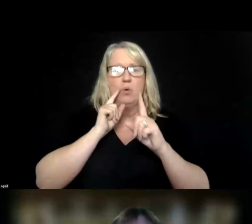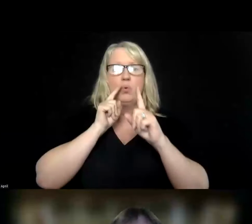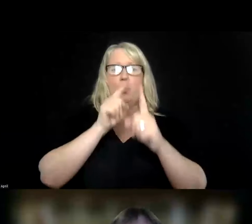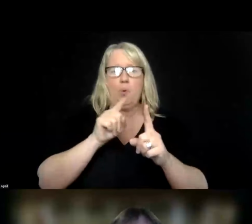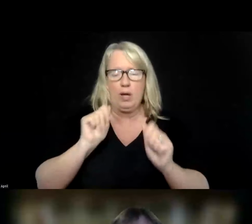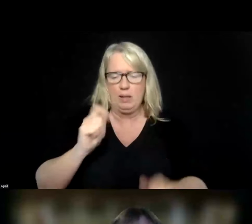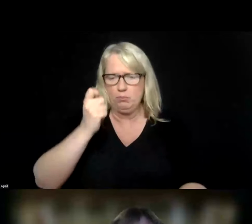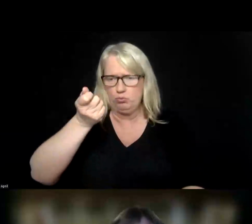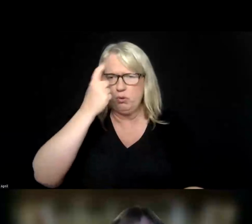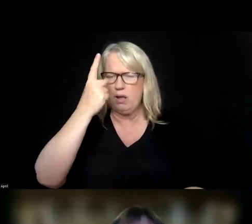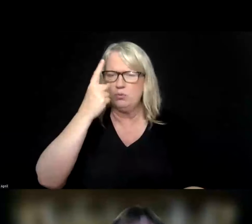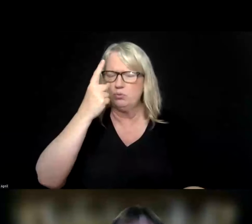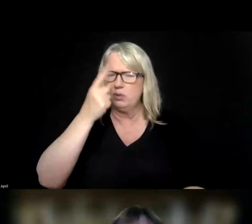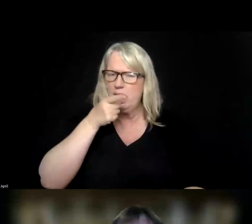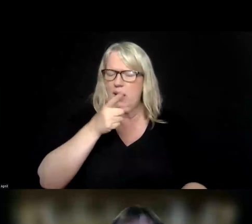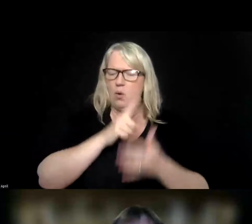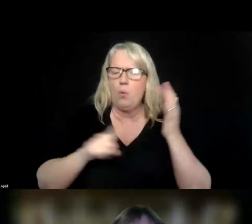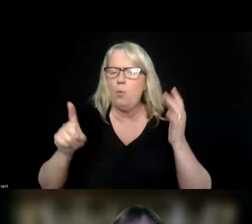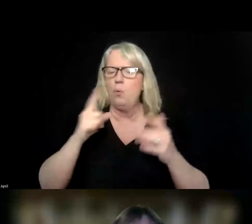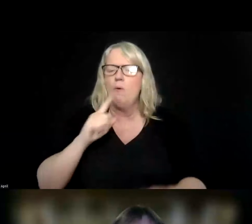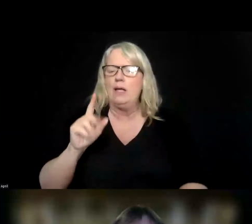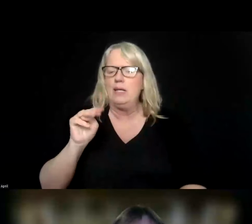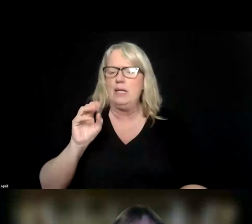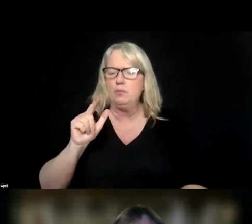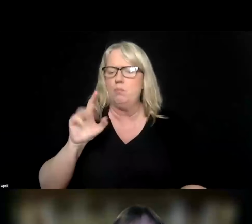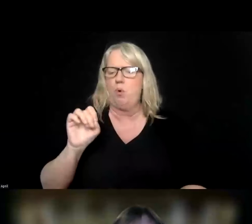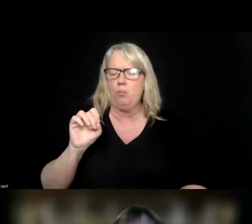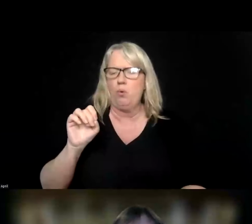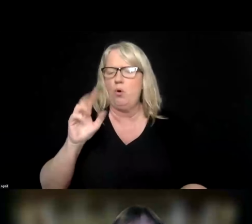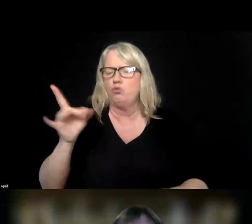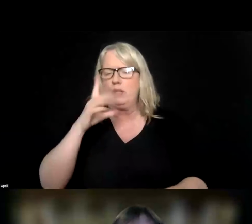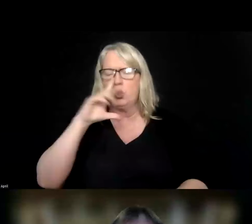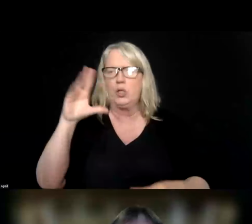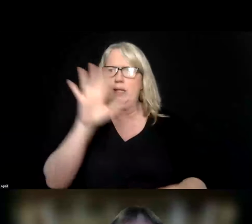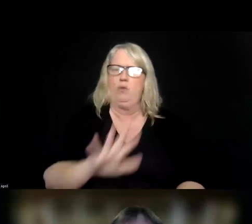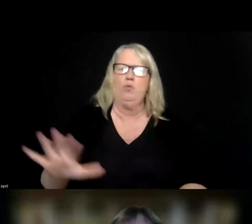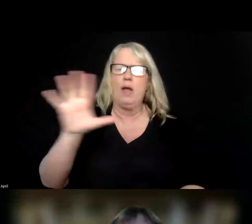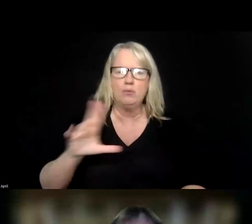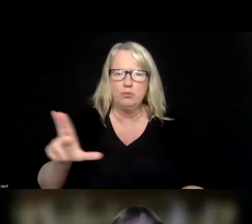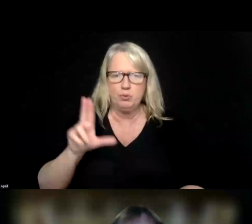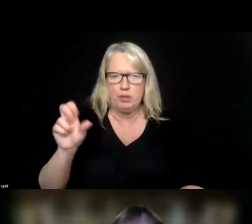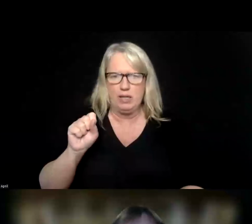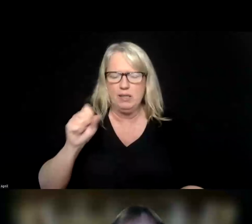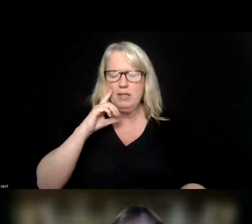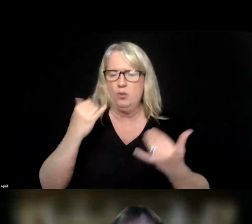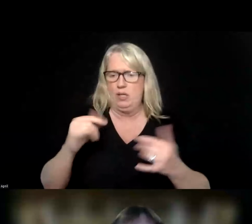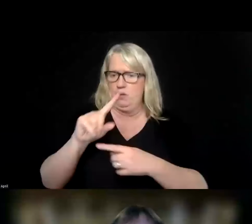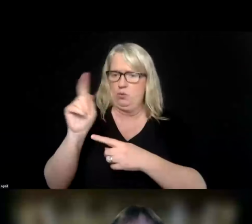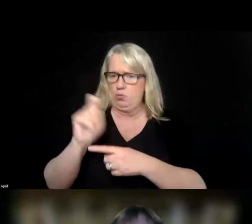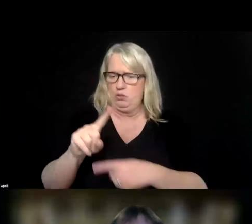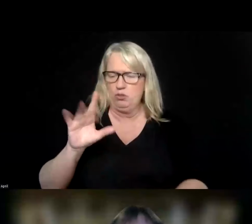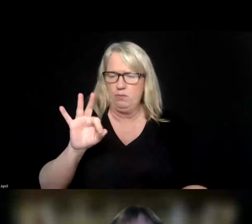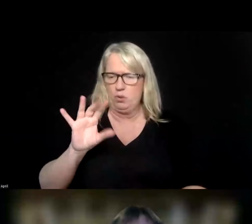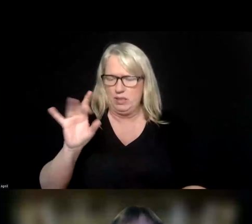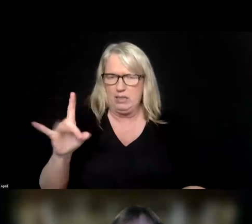the landscape of what's mobile crisis out across the US. And this key issue of 988 having a